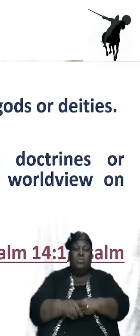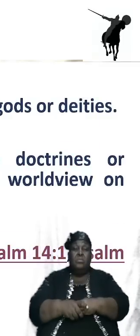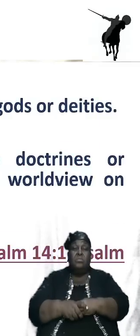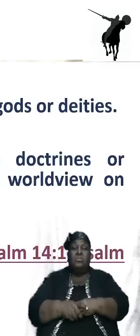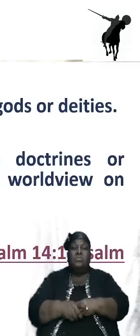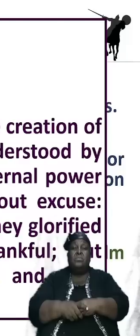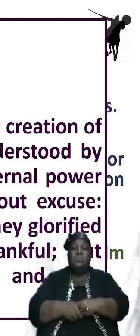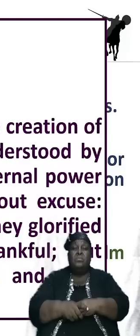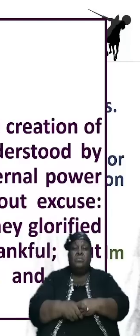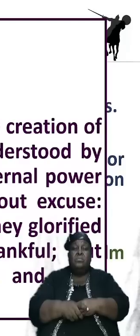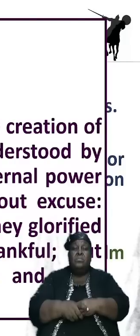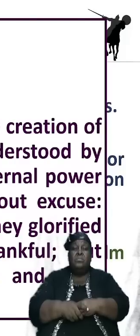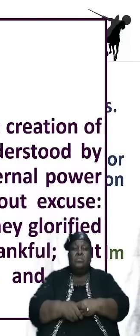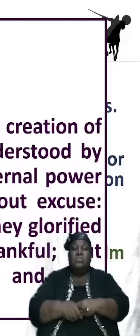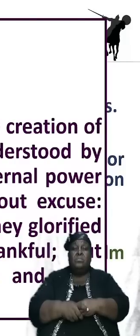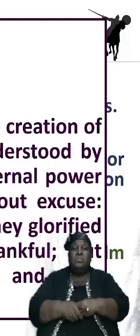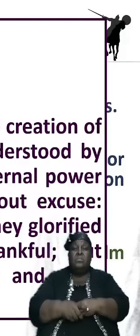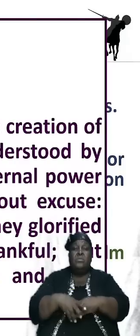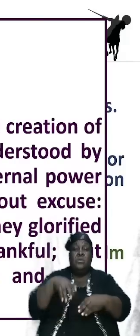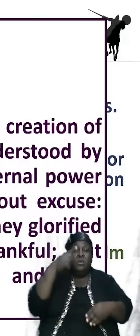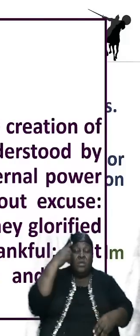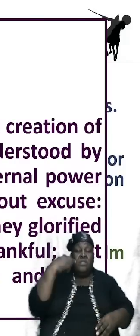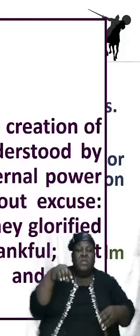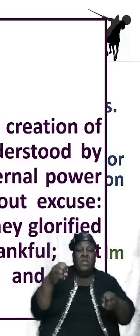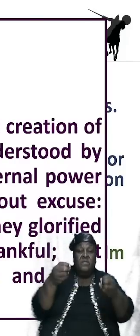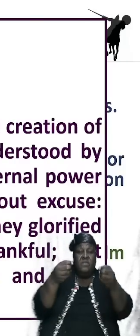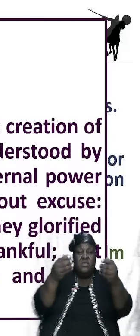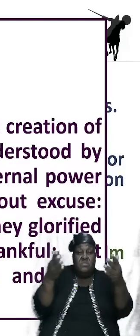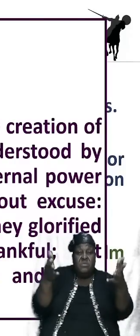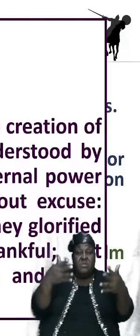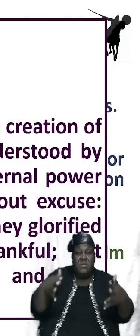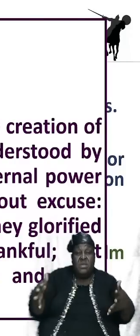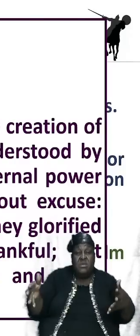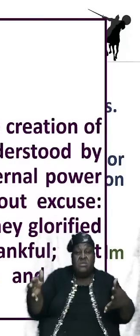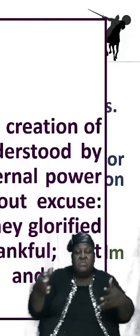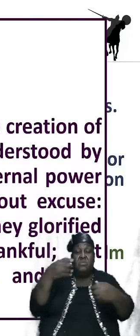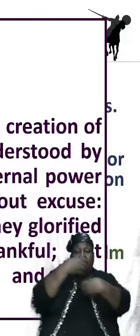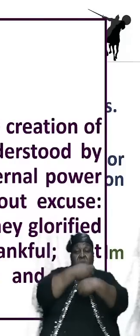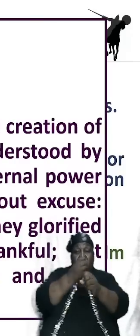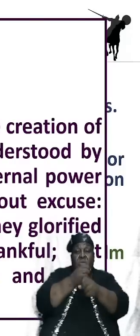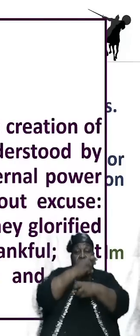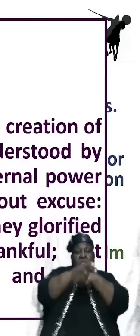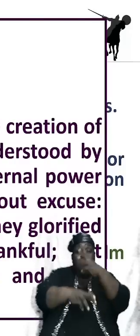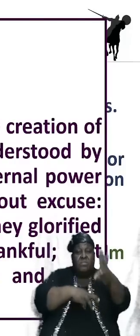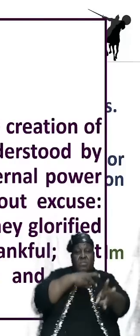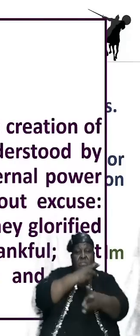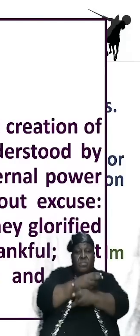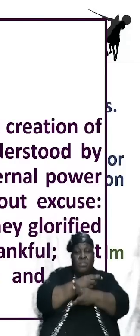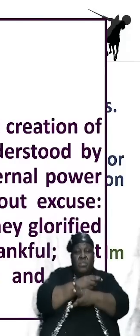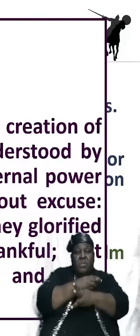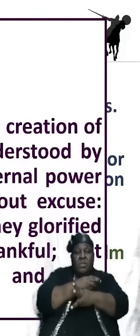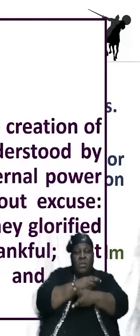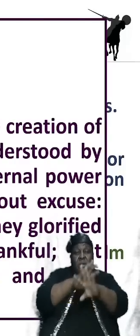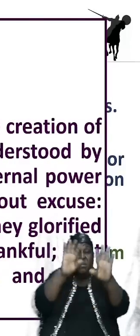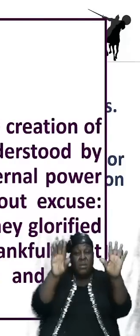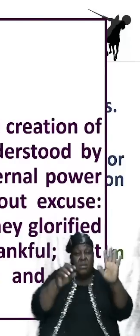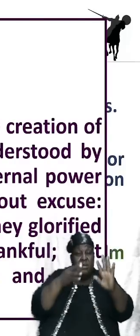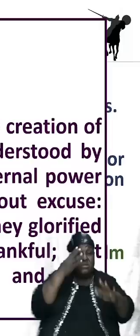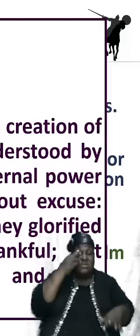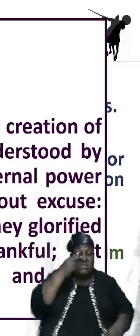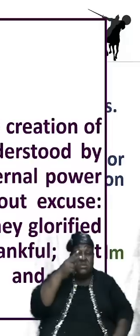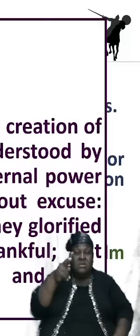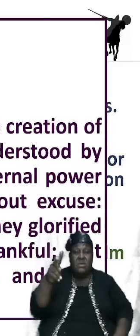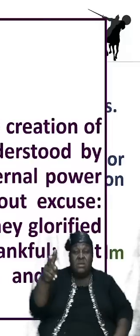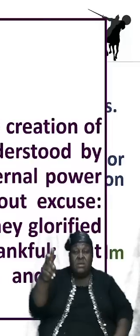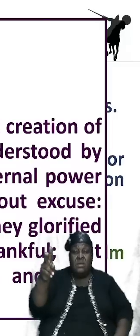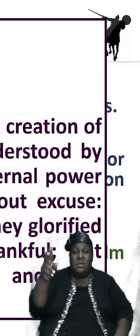verse 20-21, for the invisible things of him from the creation of the world are clearly seen, being understood